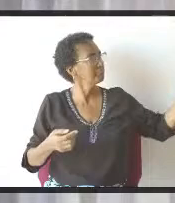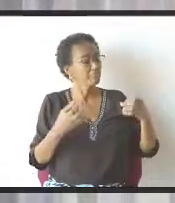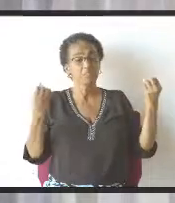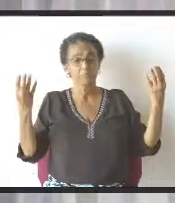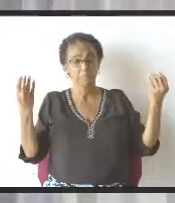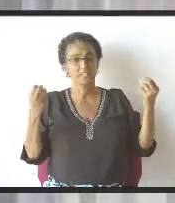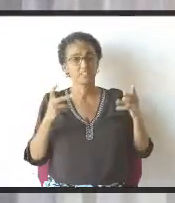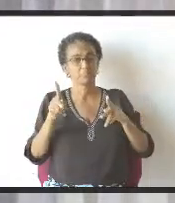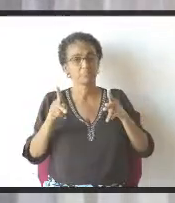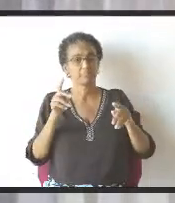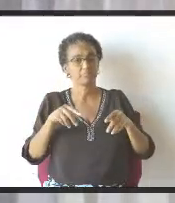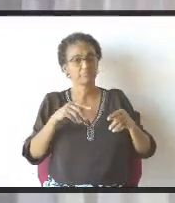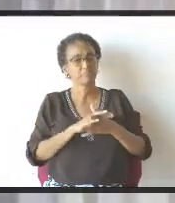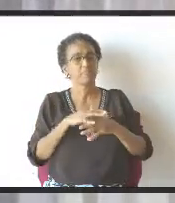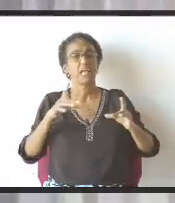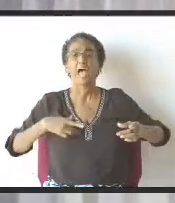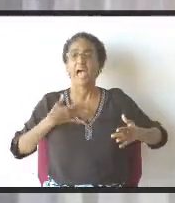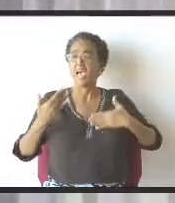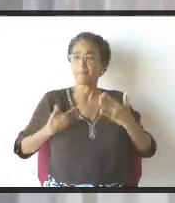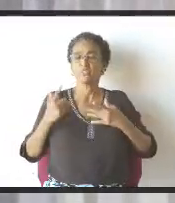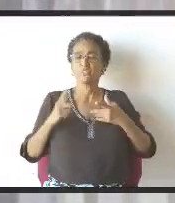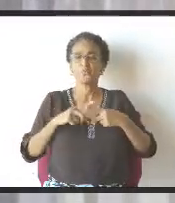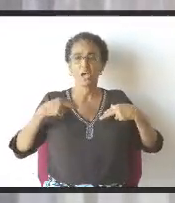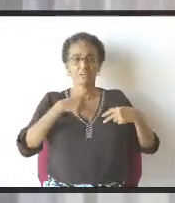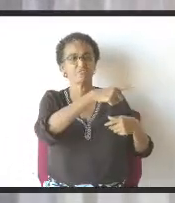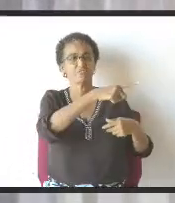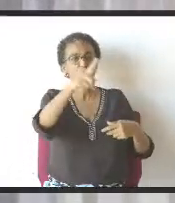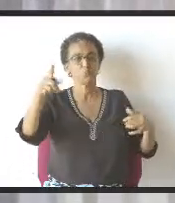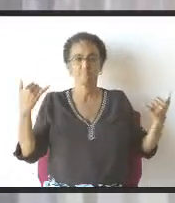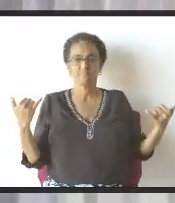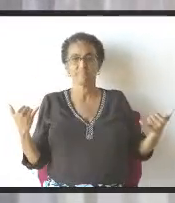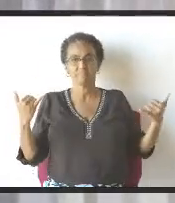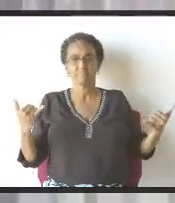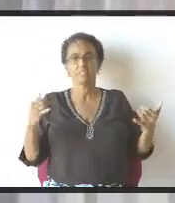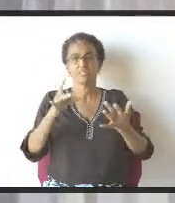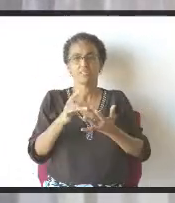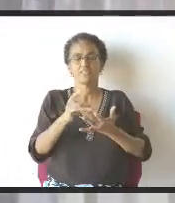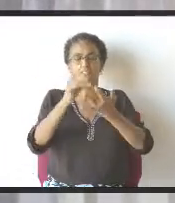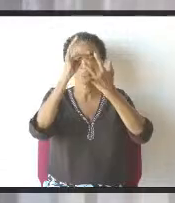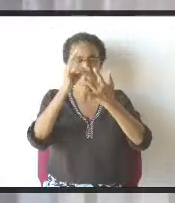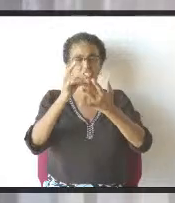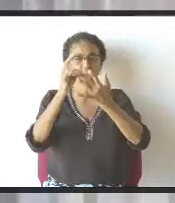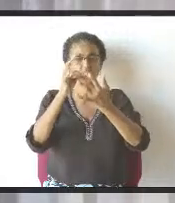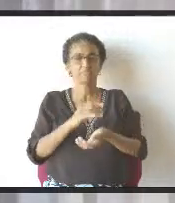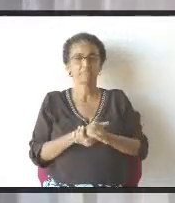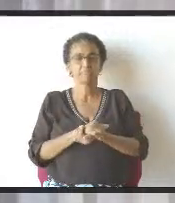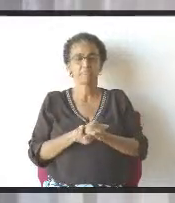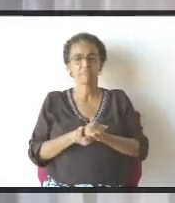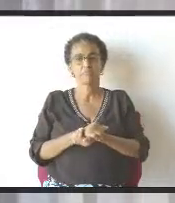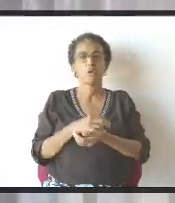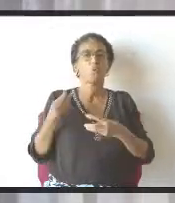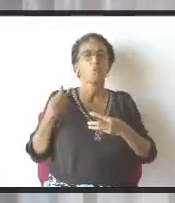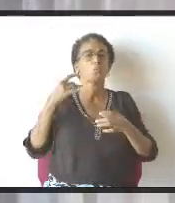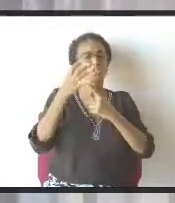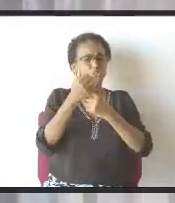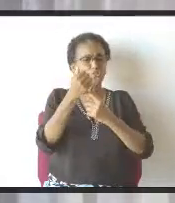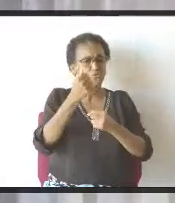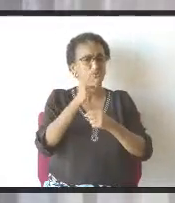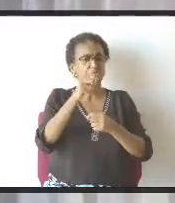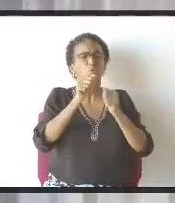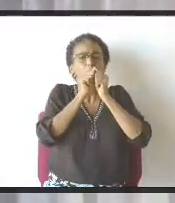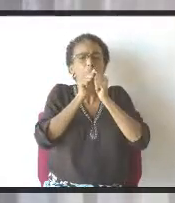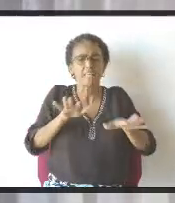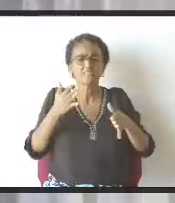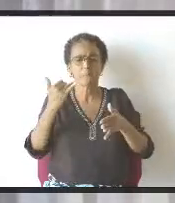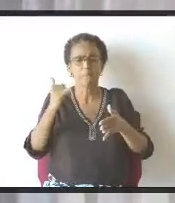we're delighted to have you today, our special guest. And we trust that you have been blessed by the service so far and will be blessed for the rest of it.